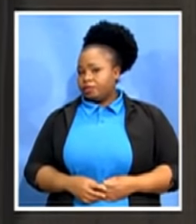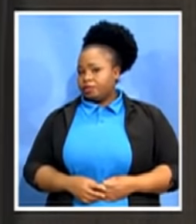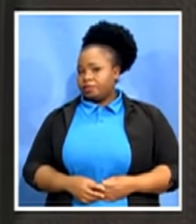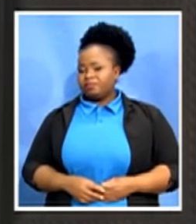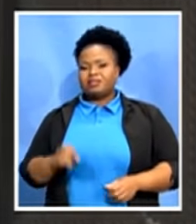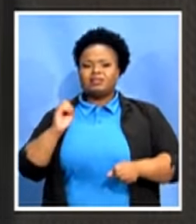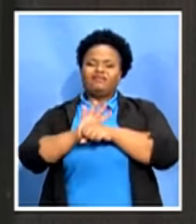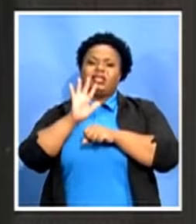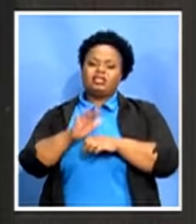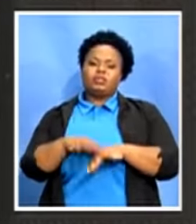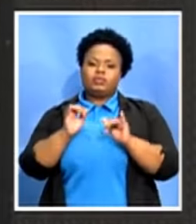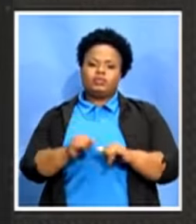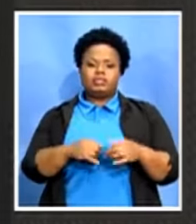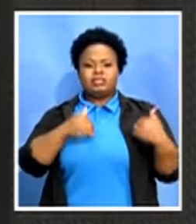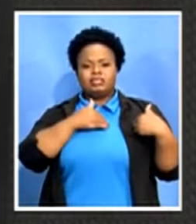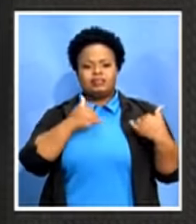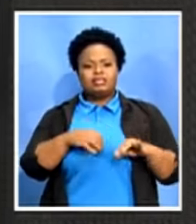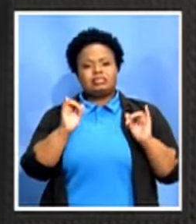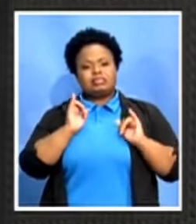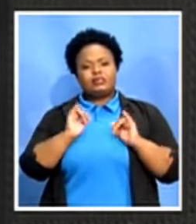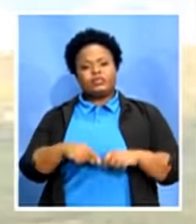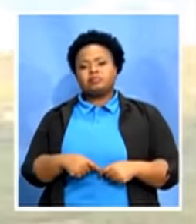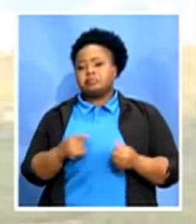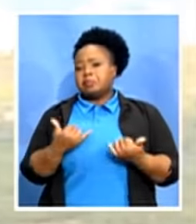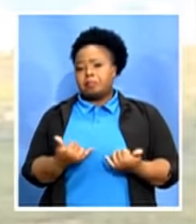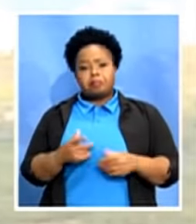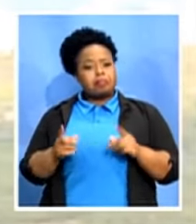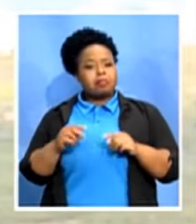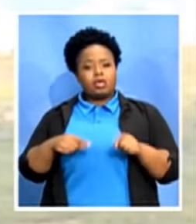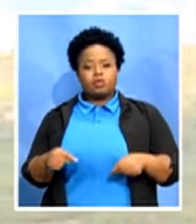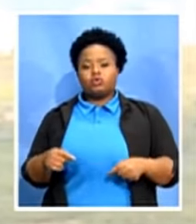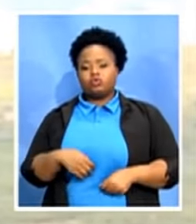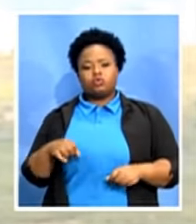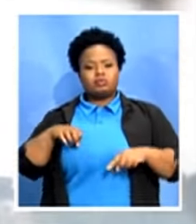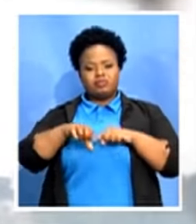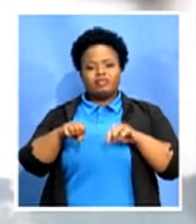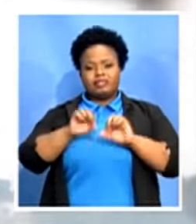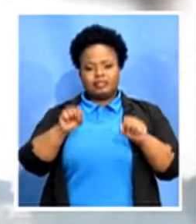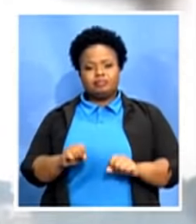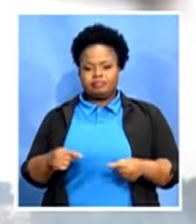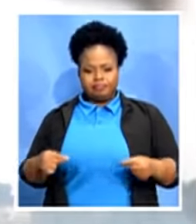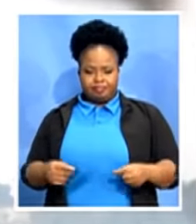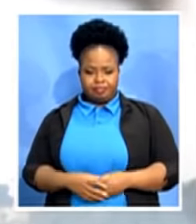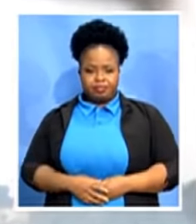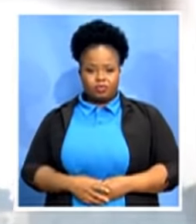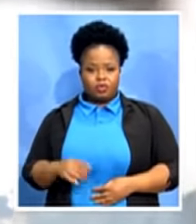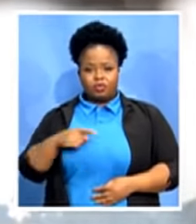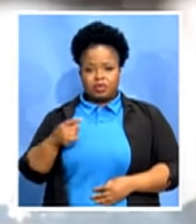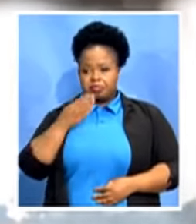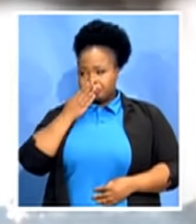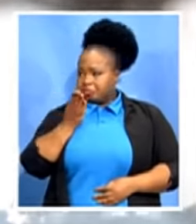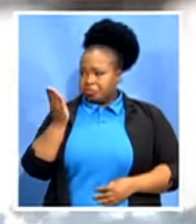services, as well as tracking systems. It's widespread, affecting all